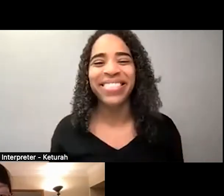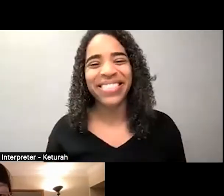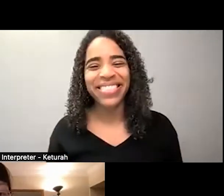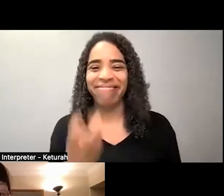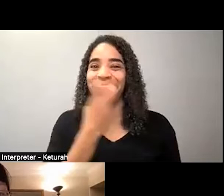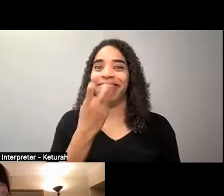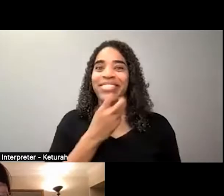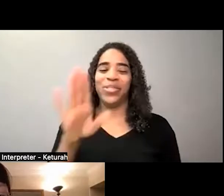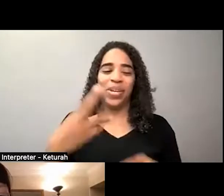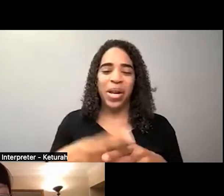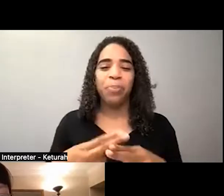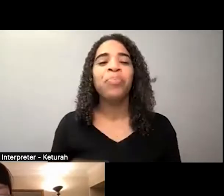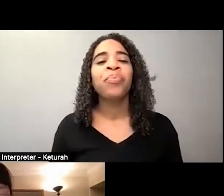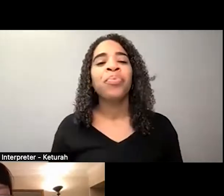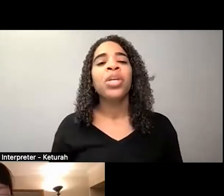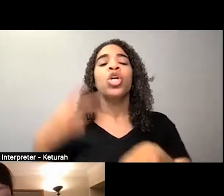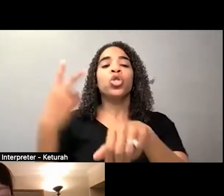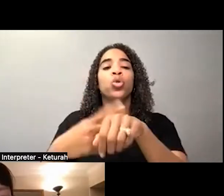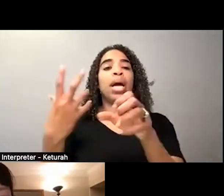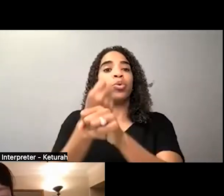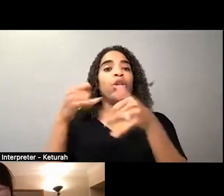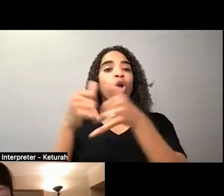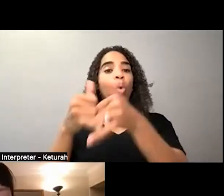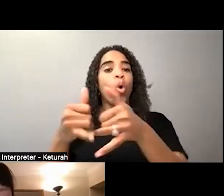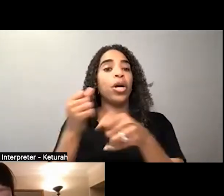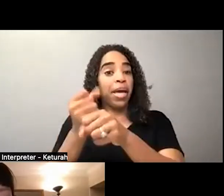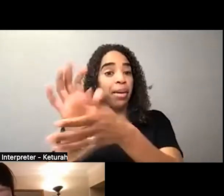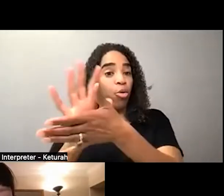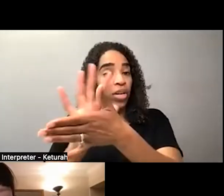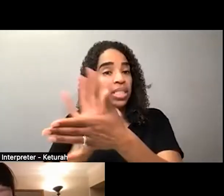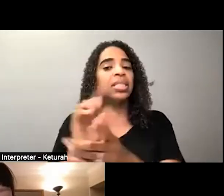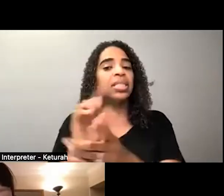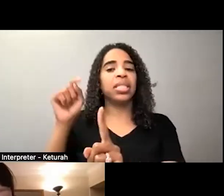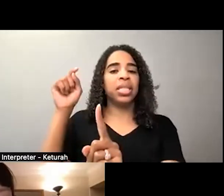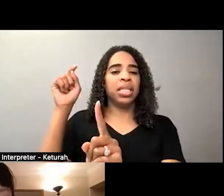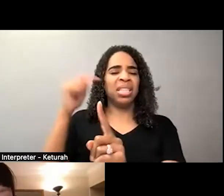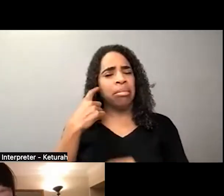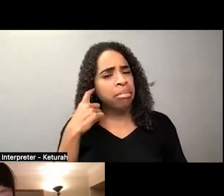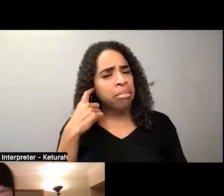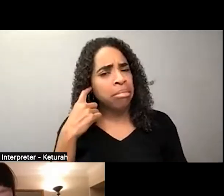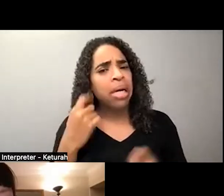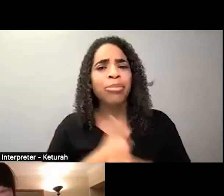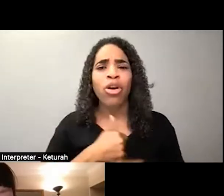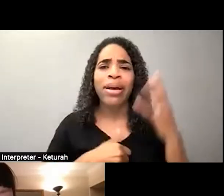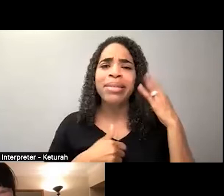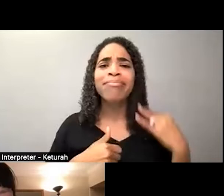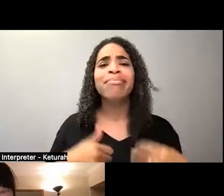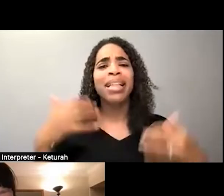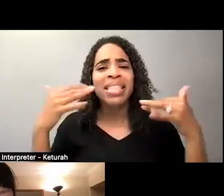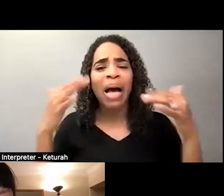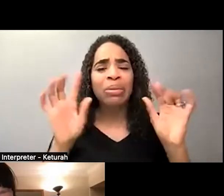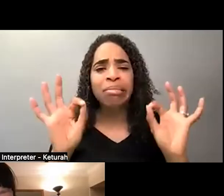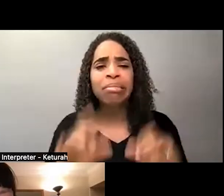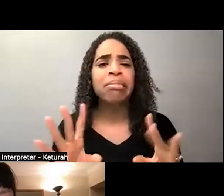Two-time Sundance winning documentary filmmaker, Rokhsareh, sorry, this delay is really, yeah. Rokhsareh